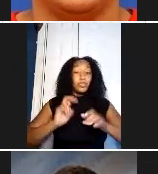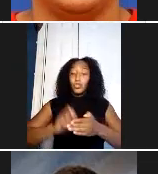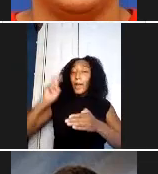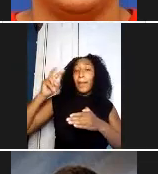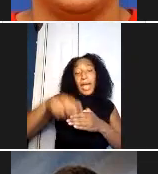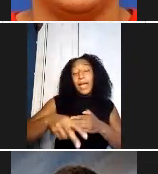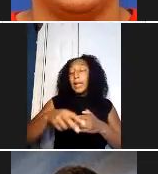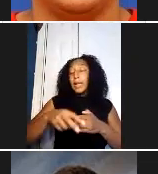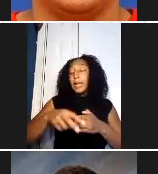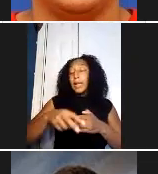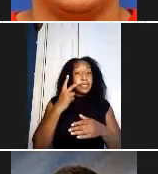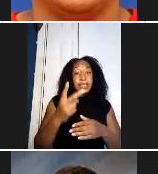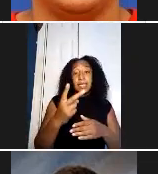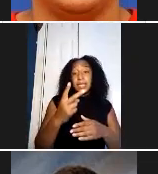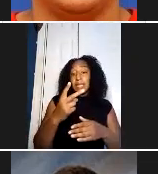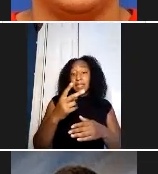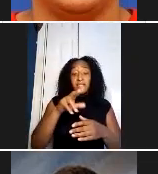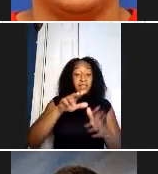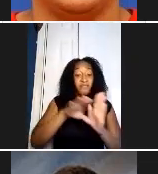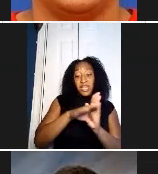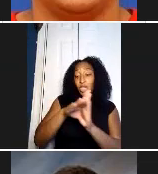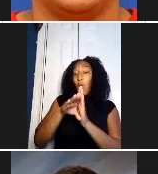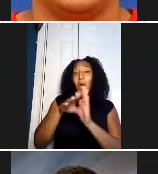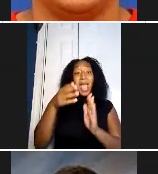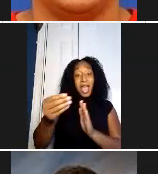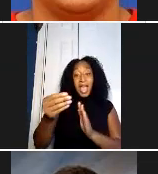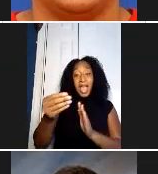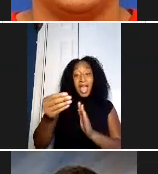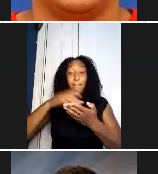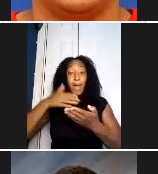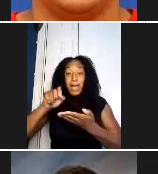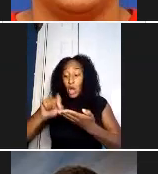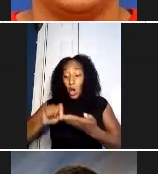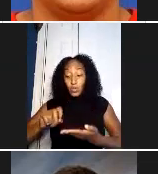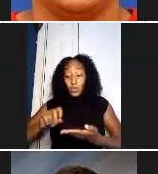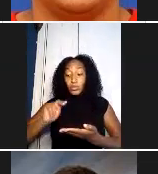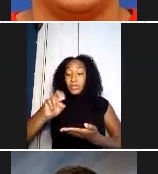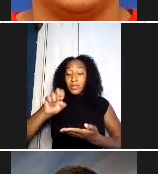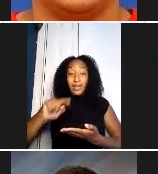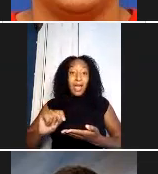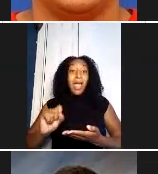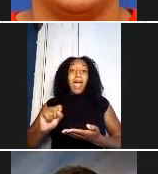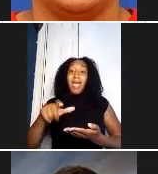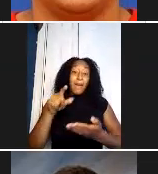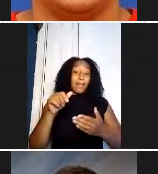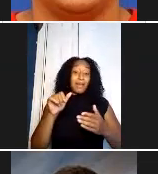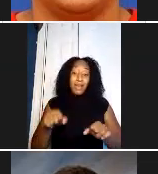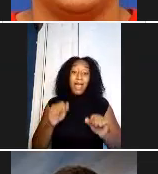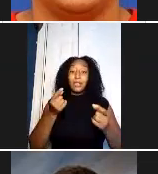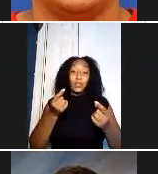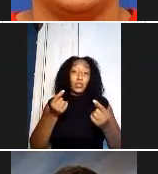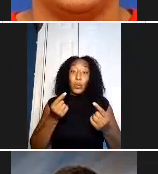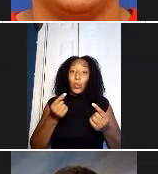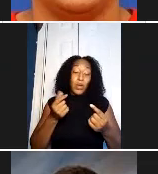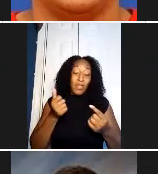then they're able to do that all on their own. And and some of them will have to do that because all of them aren't here today, right?